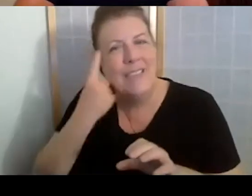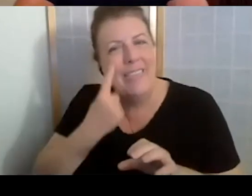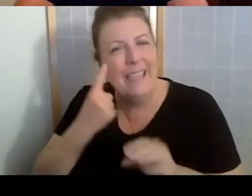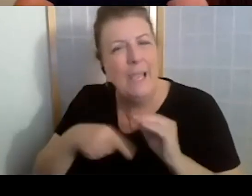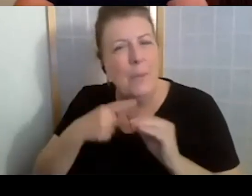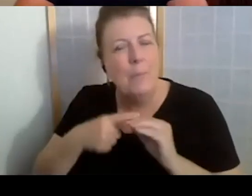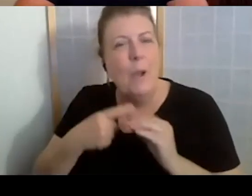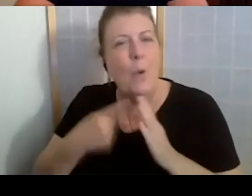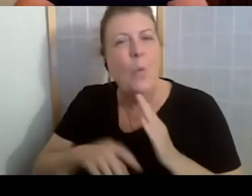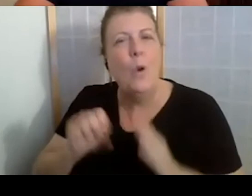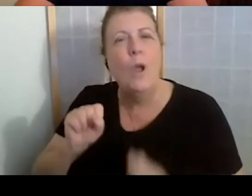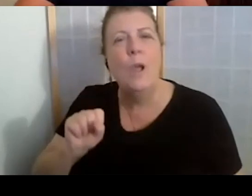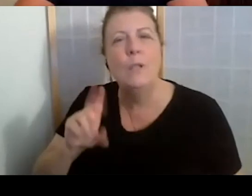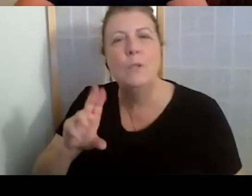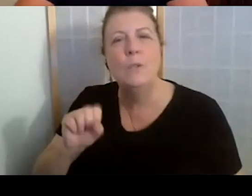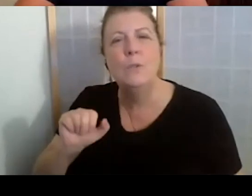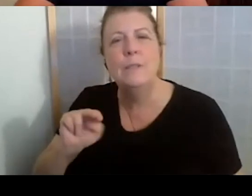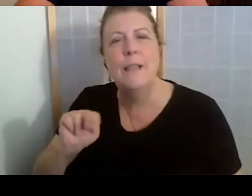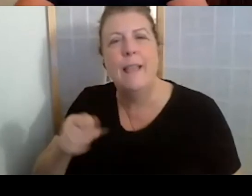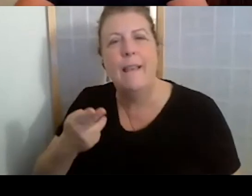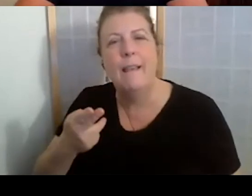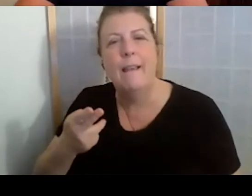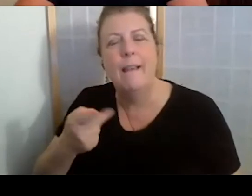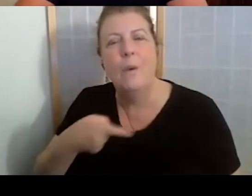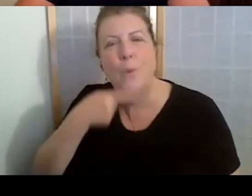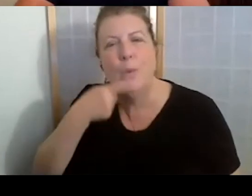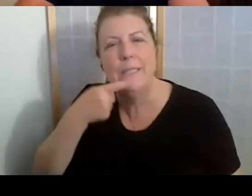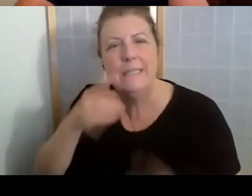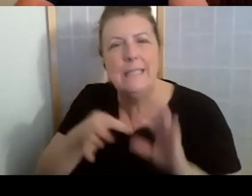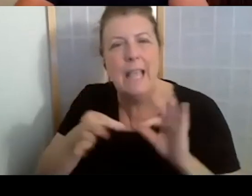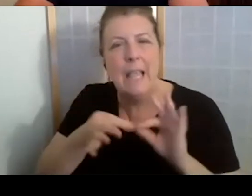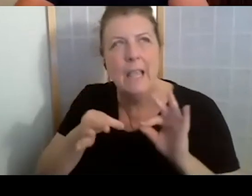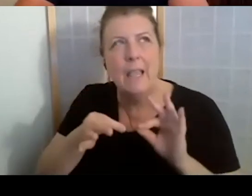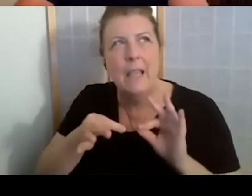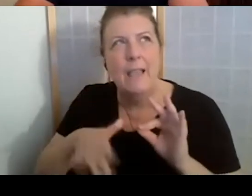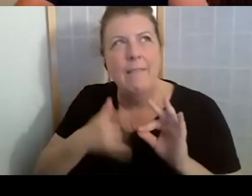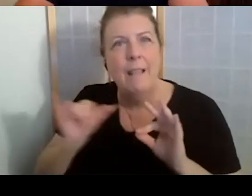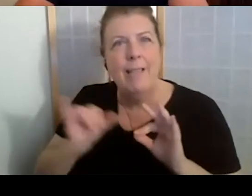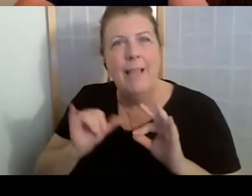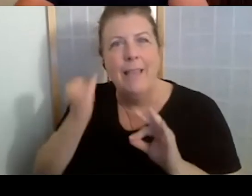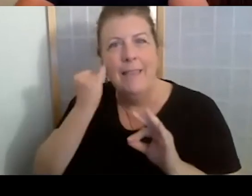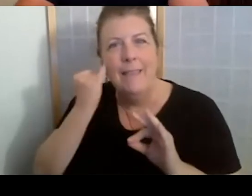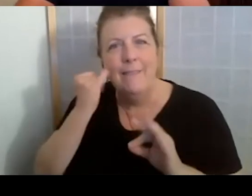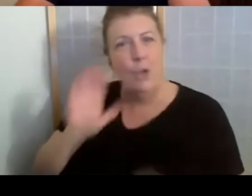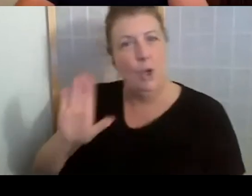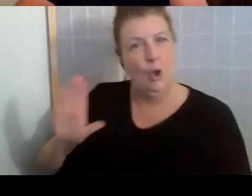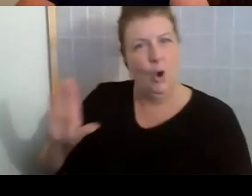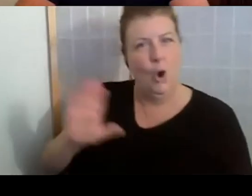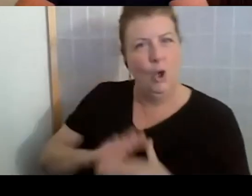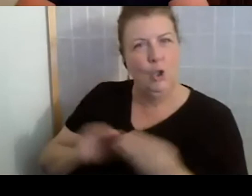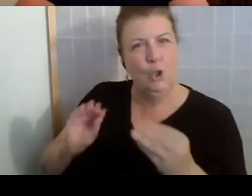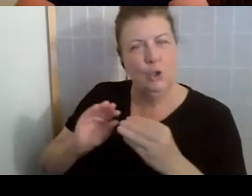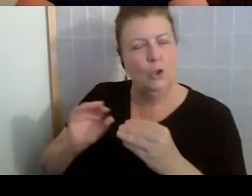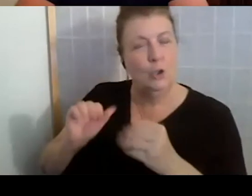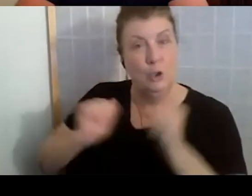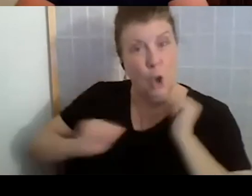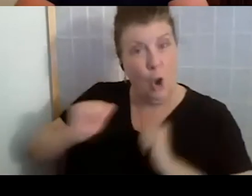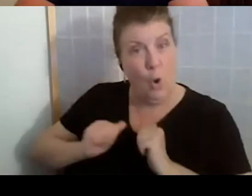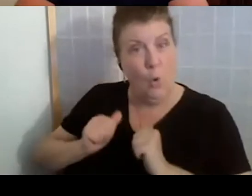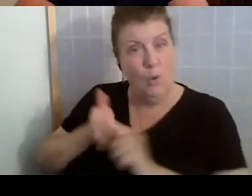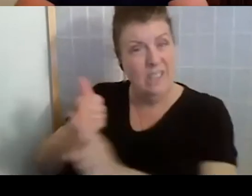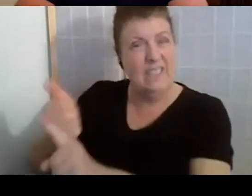was saying. Like, I thought, like, if your show had been a movie, I wouldn't have